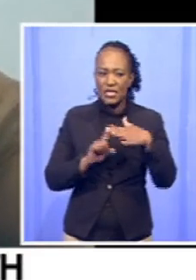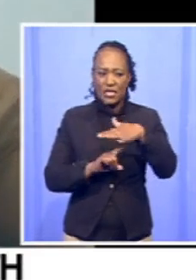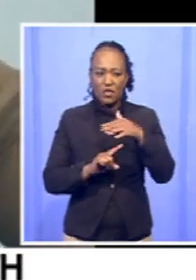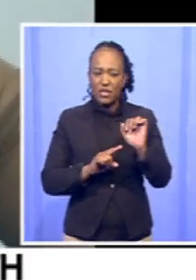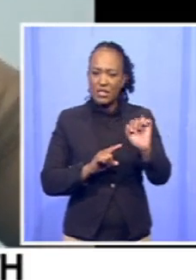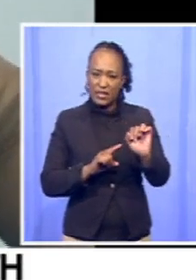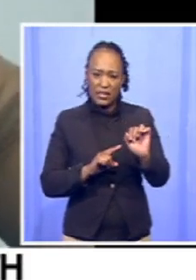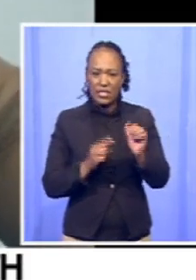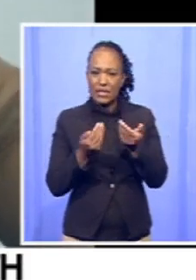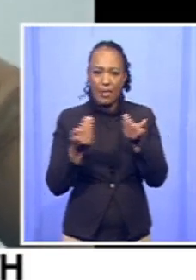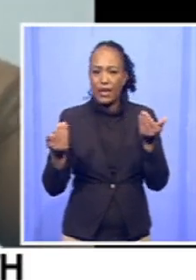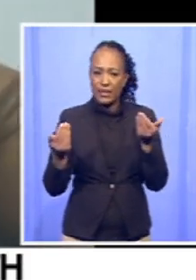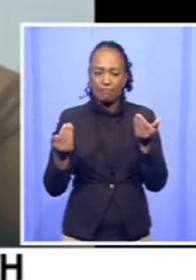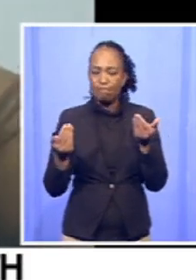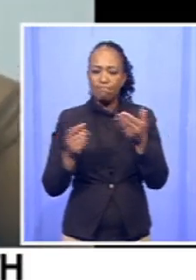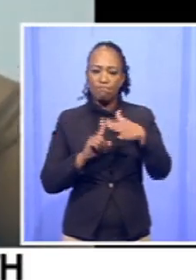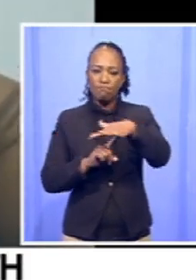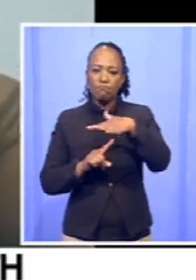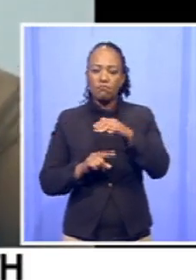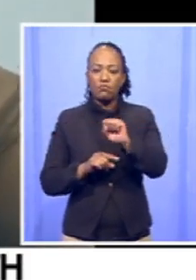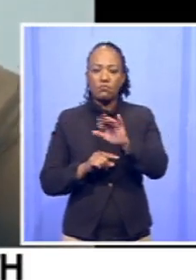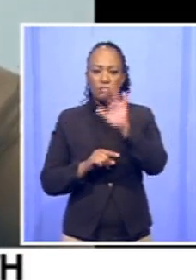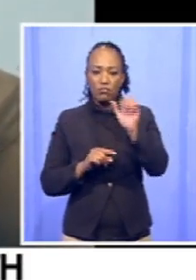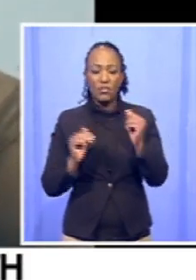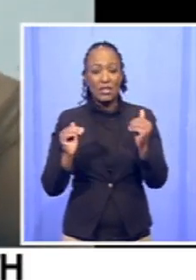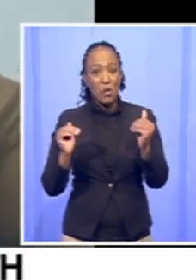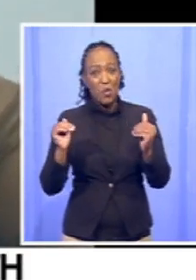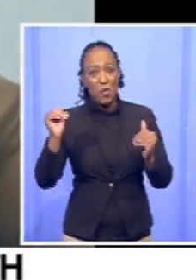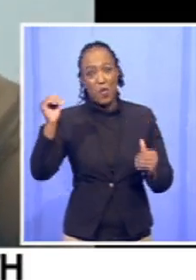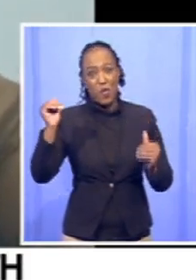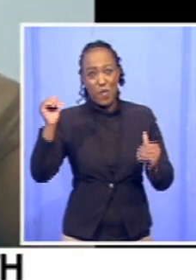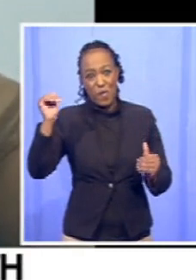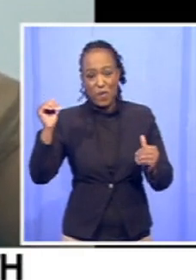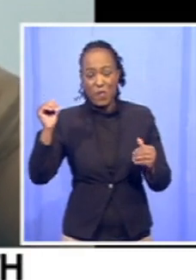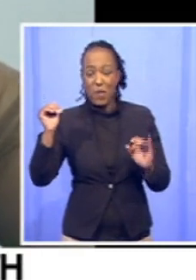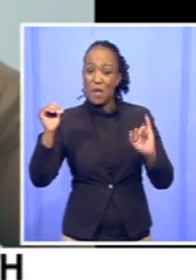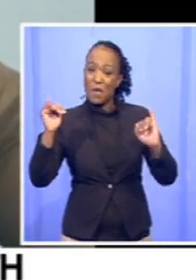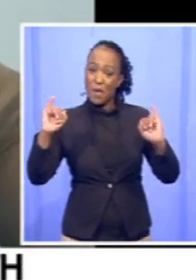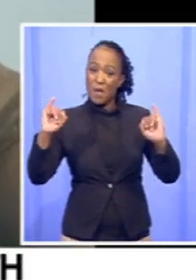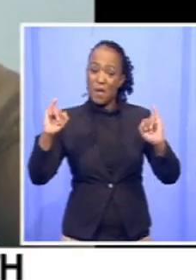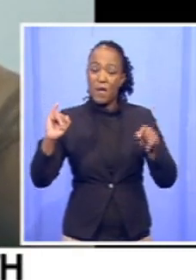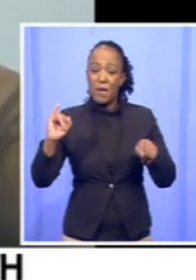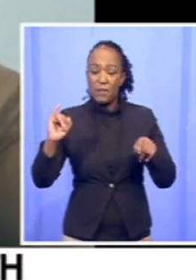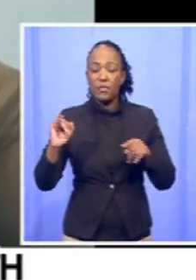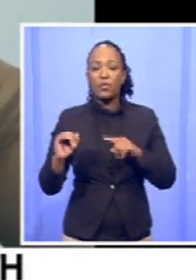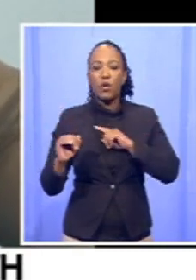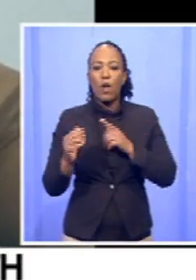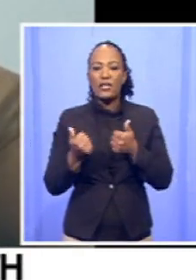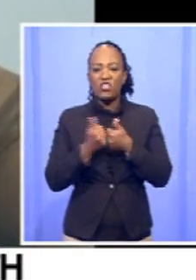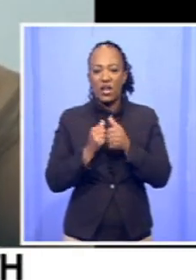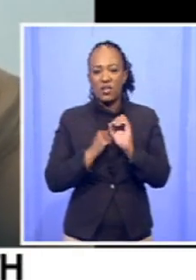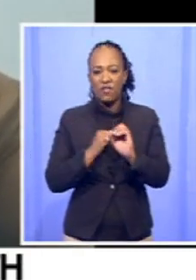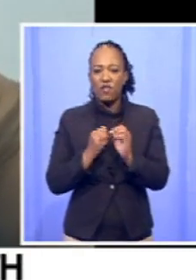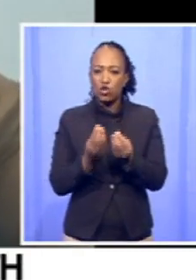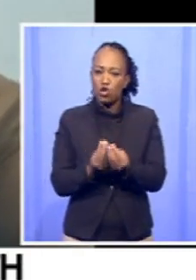yes, South Africa is, rife with inequality. And I mean, one of the big challenges is how to give children, and